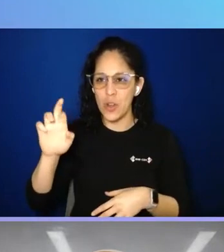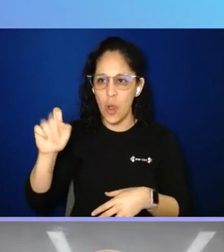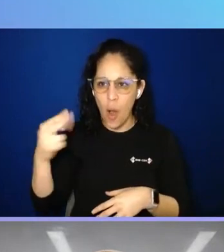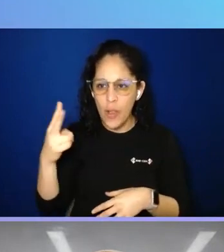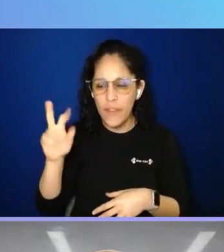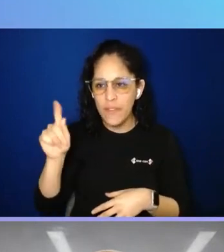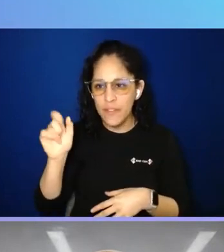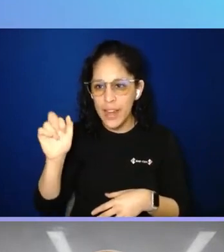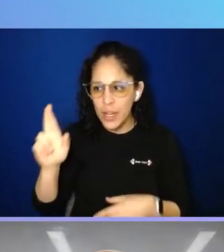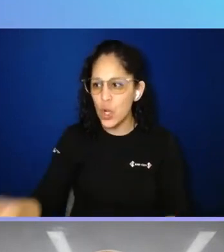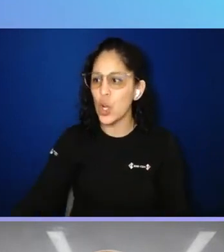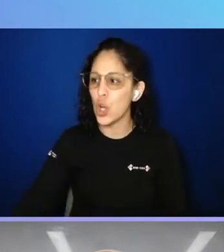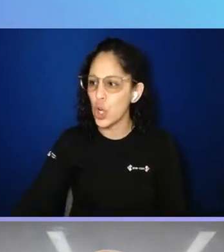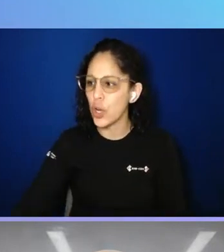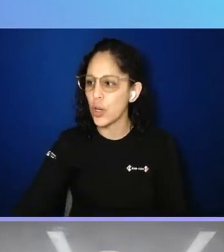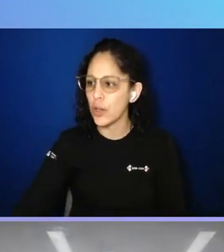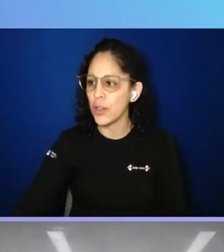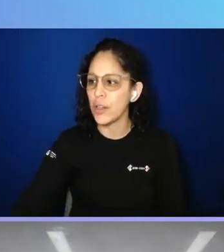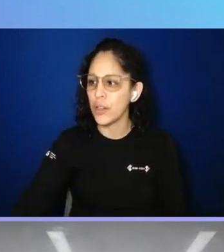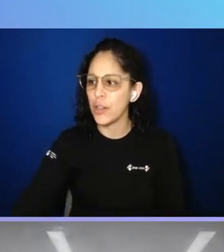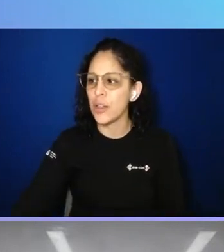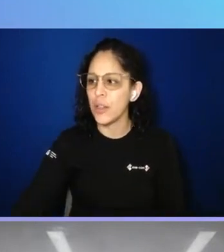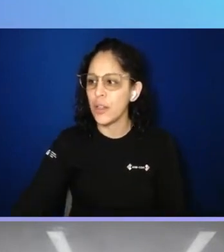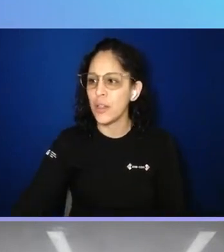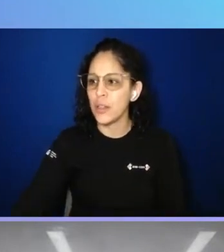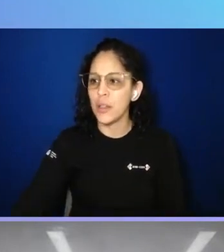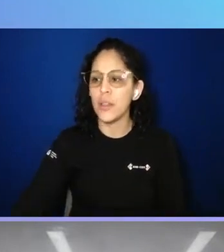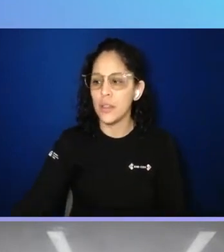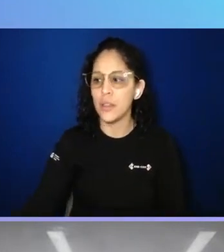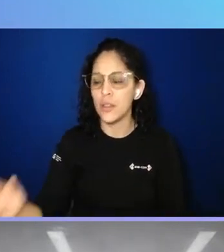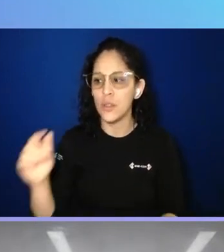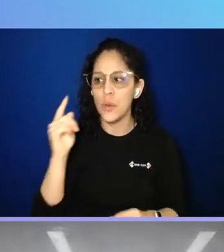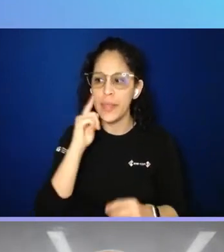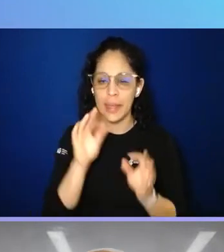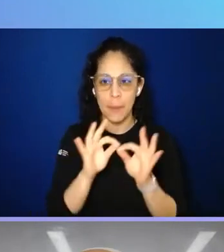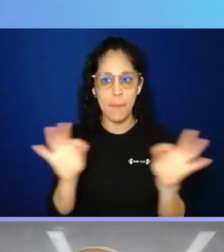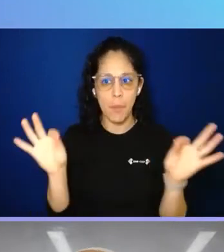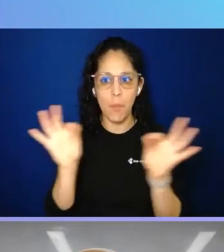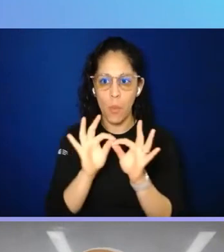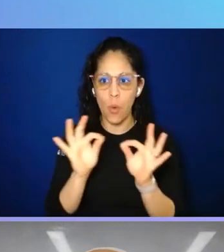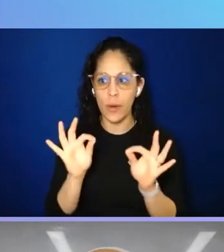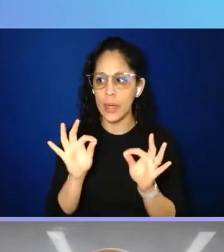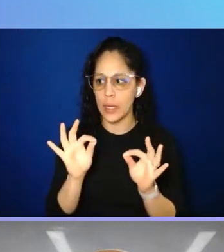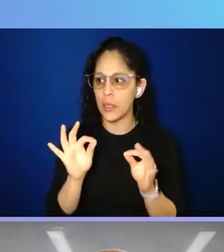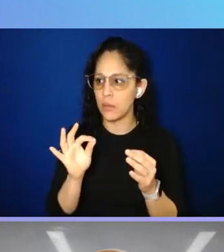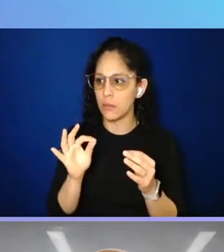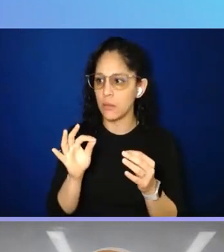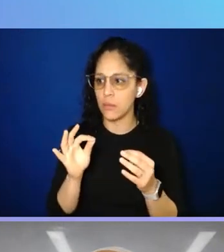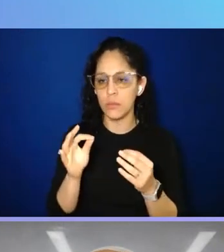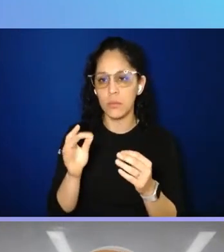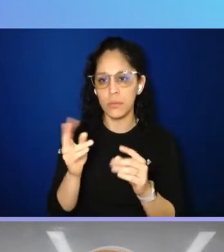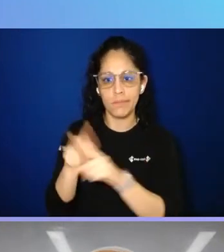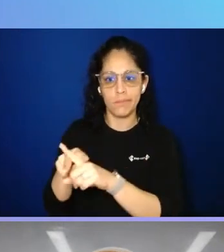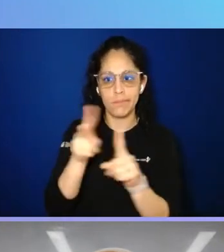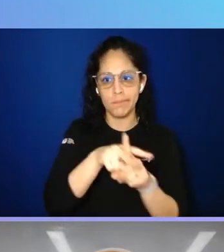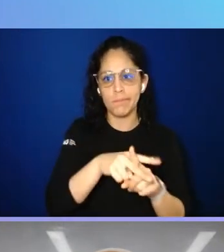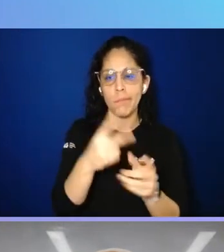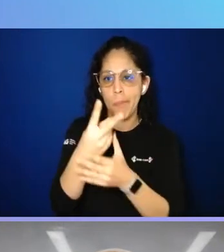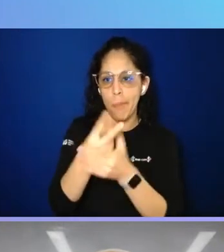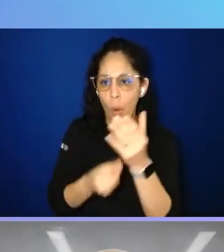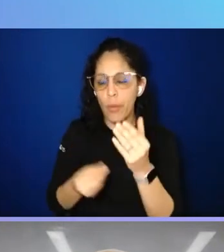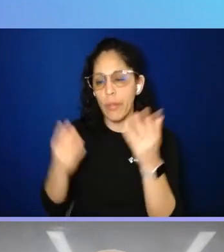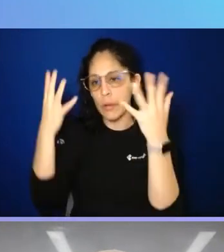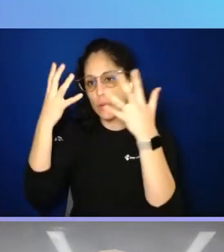"I find your lack of accessibility disturbing." So yeah, I think it's super important to implement both dark and light modes.